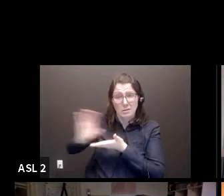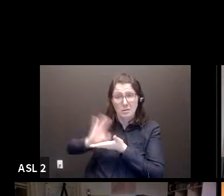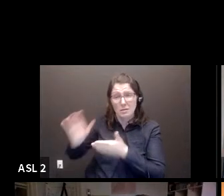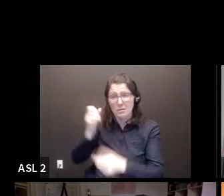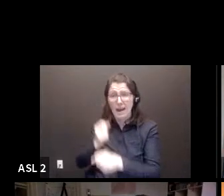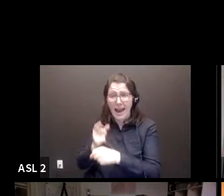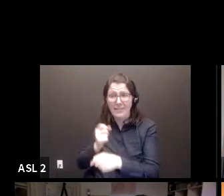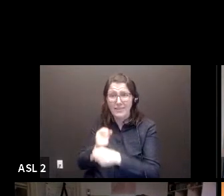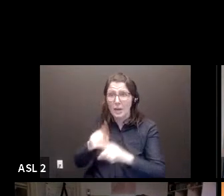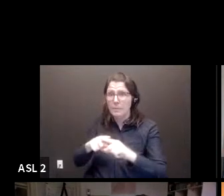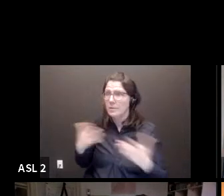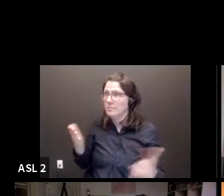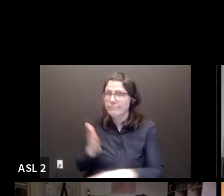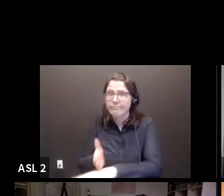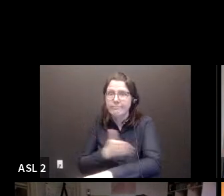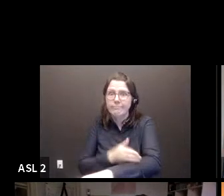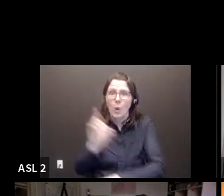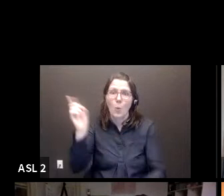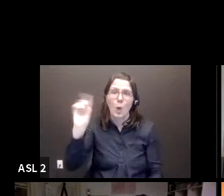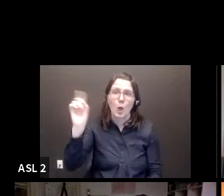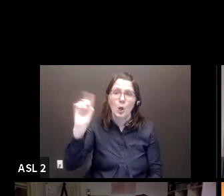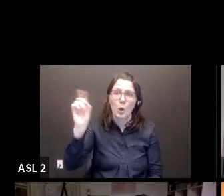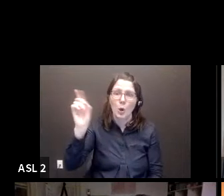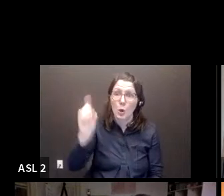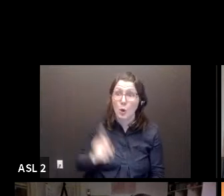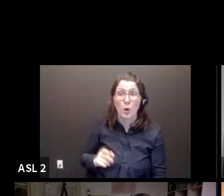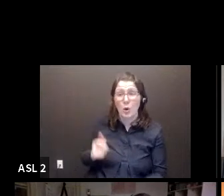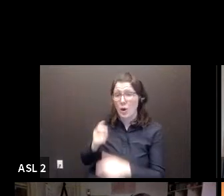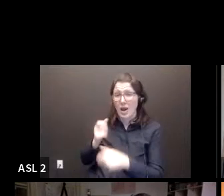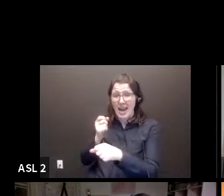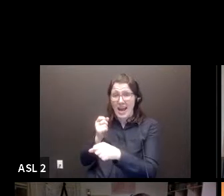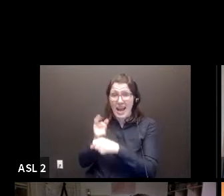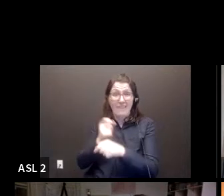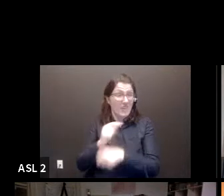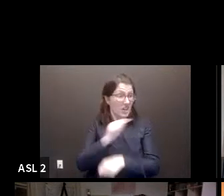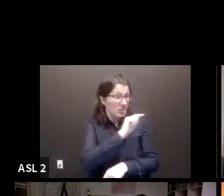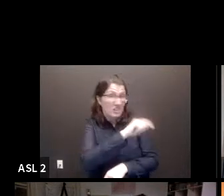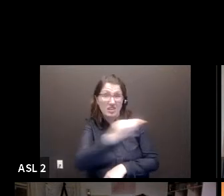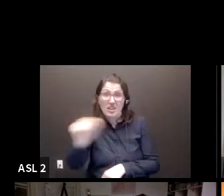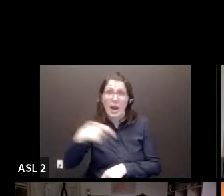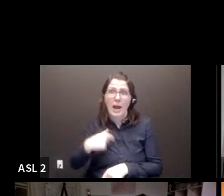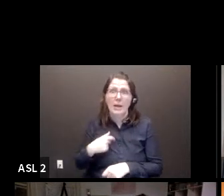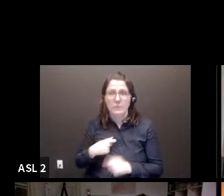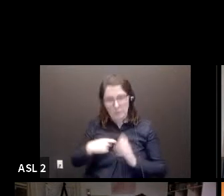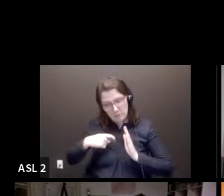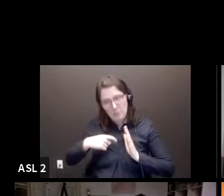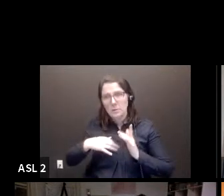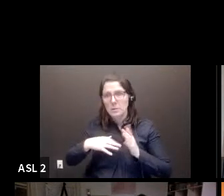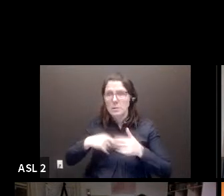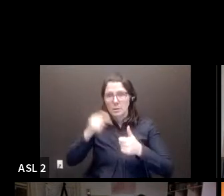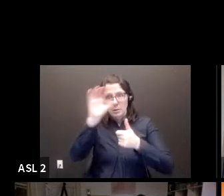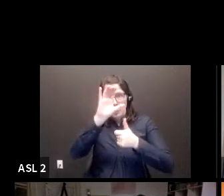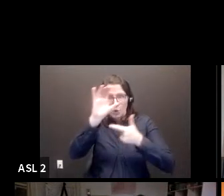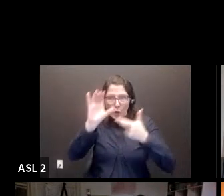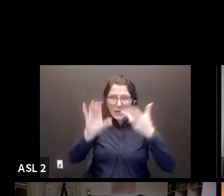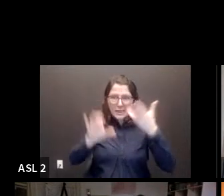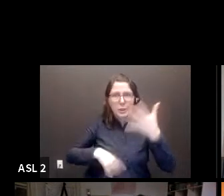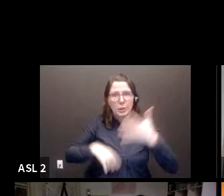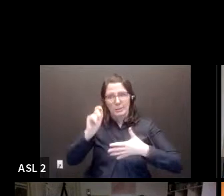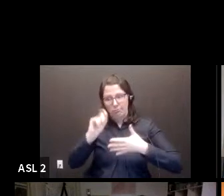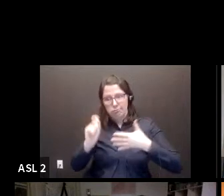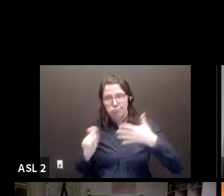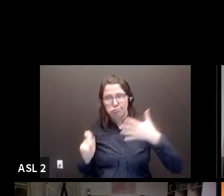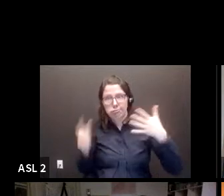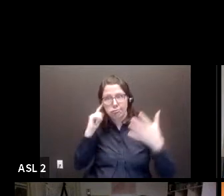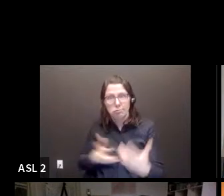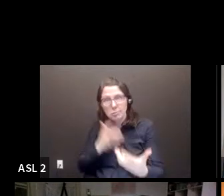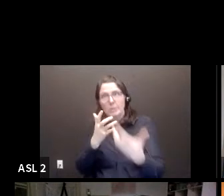organizations have to meet a set of boot camp rules to sustain funding to survive to you know serve the uh actual needs so i know there's